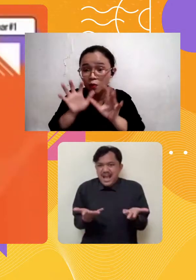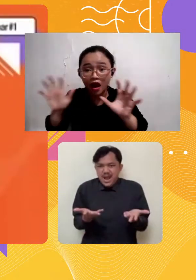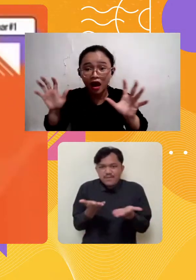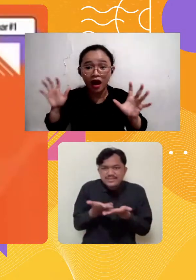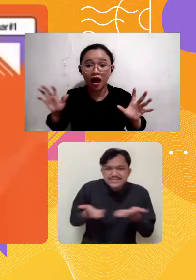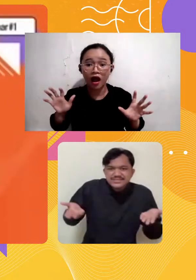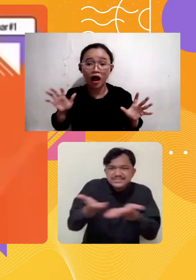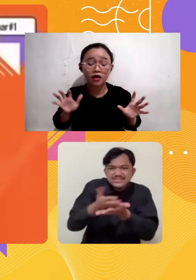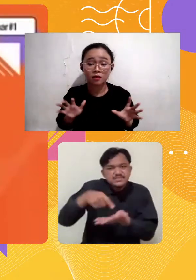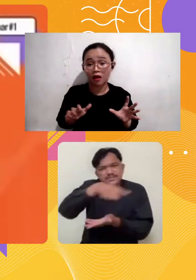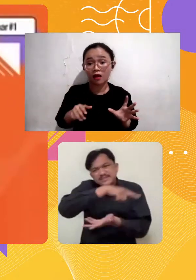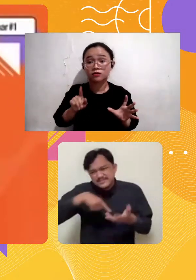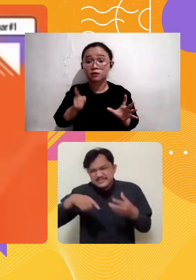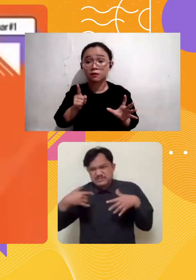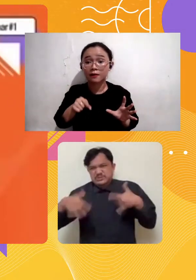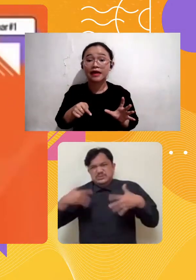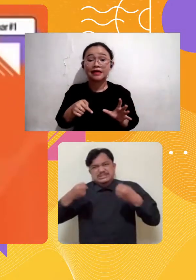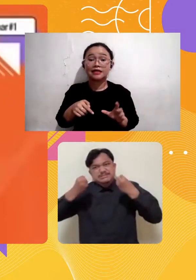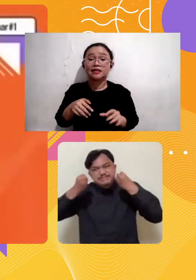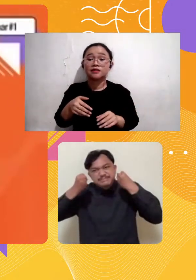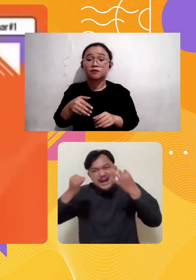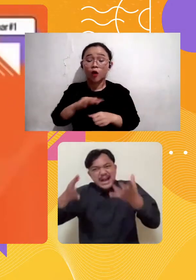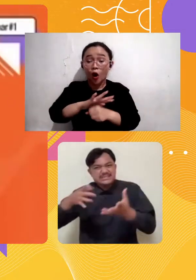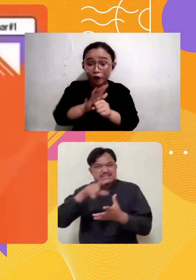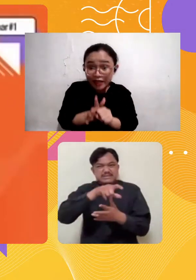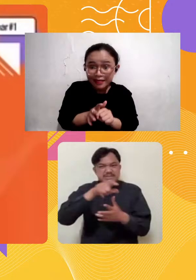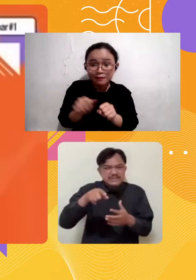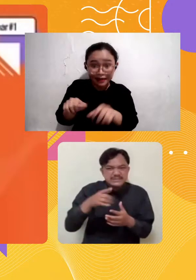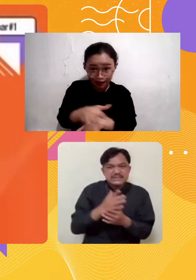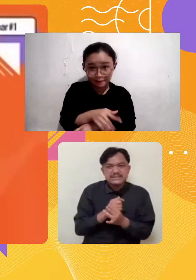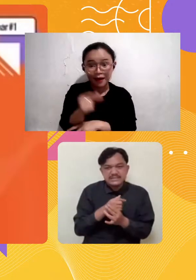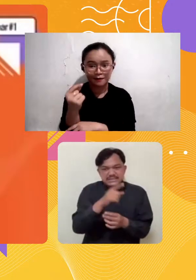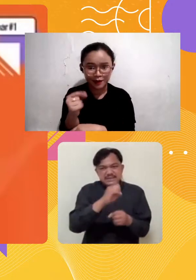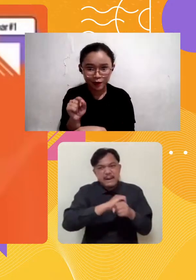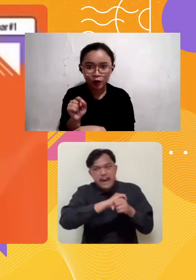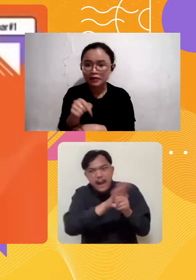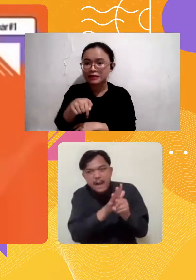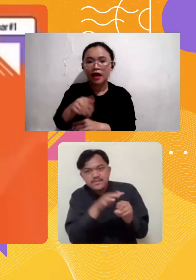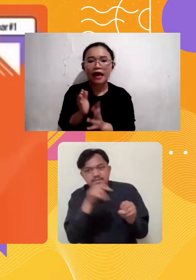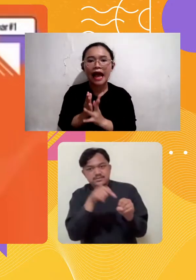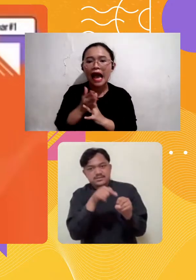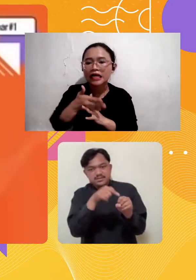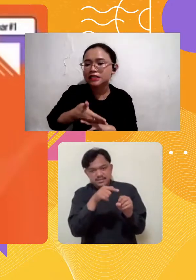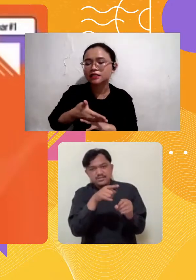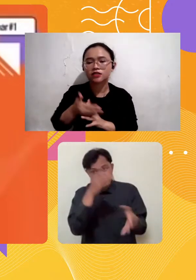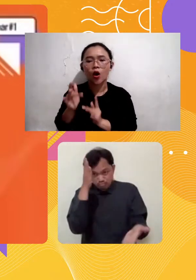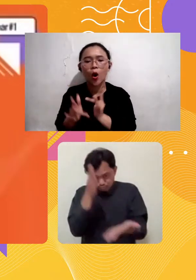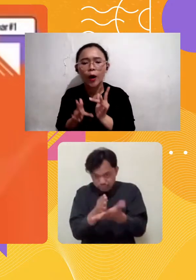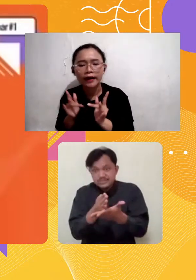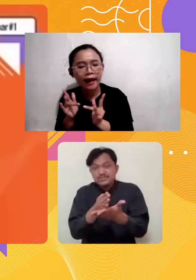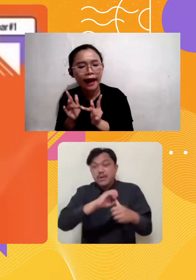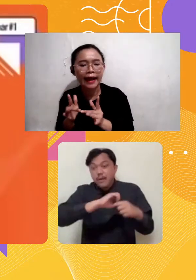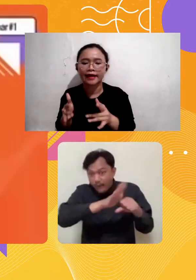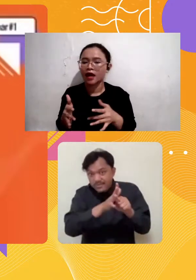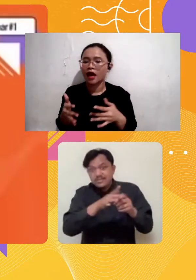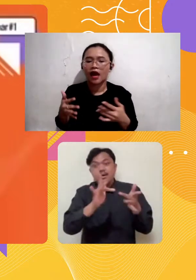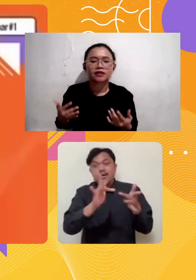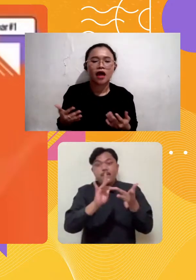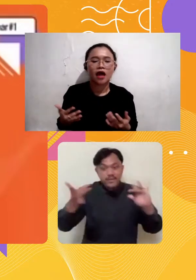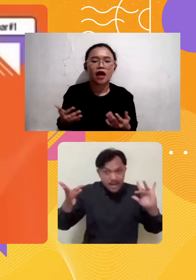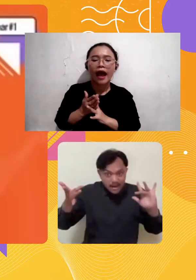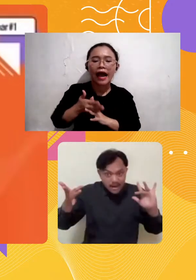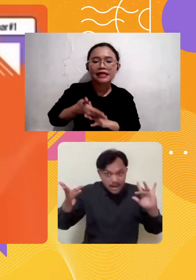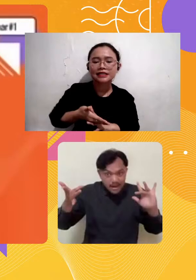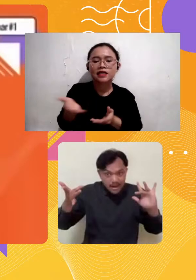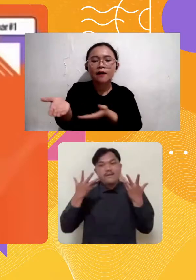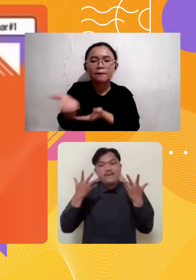during the COVID-19 and after COVID-19 to promote access to the teleconsultation, access to the SRH services